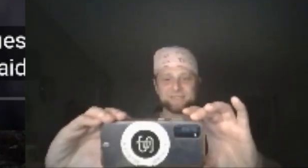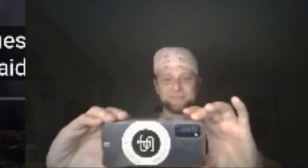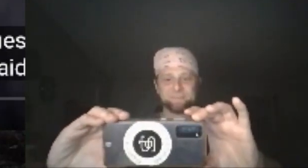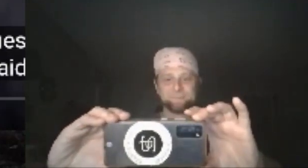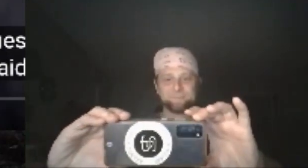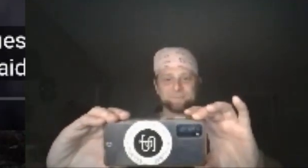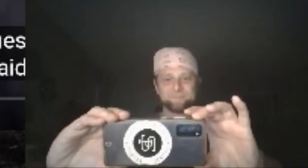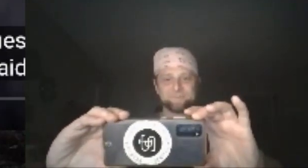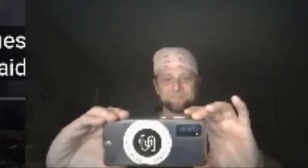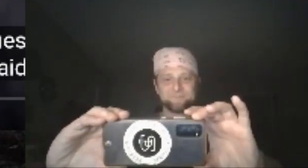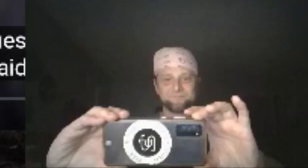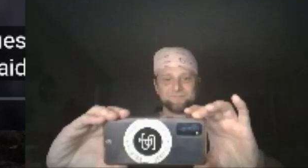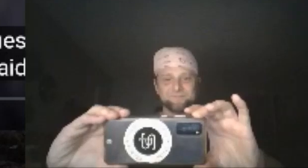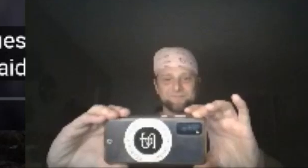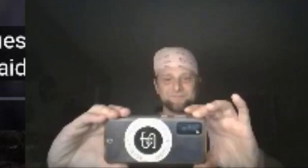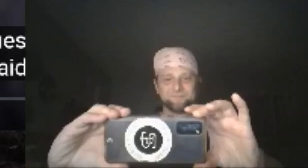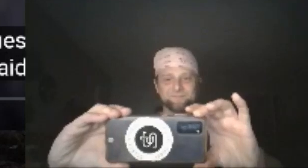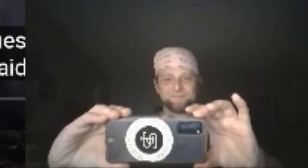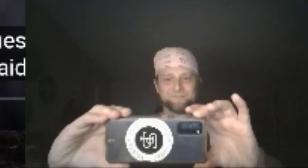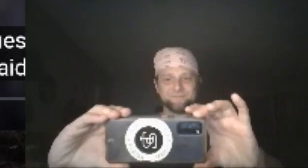guys.